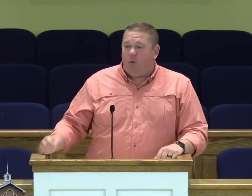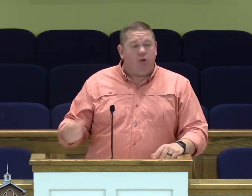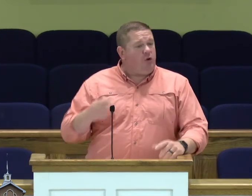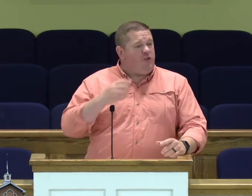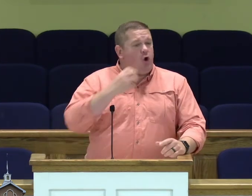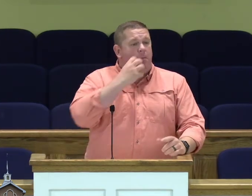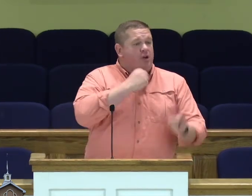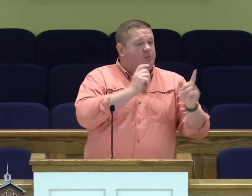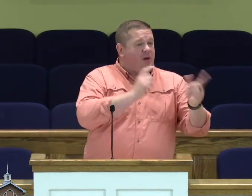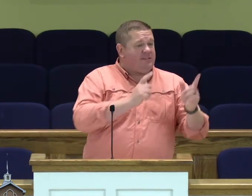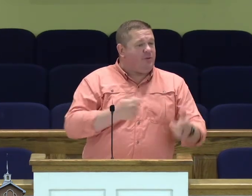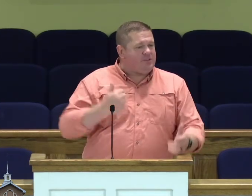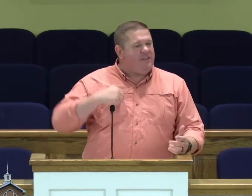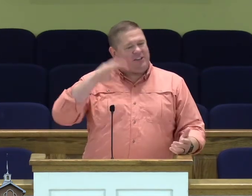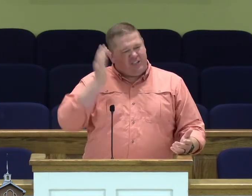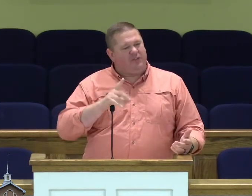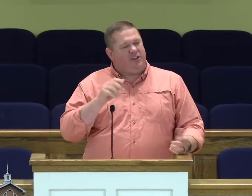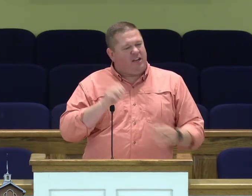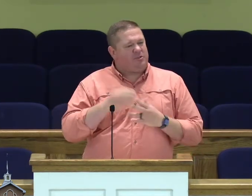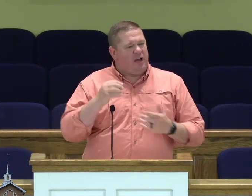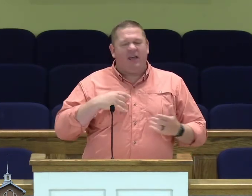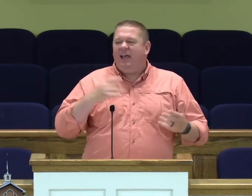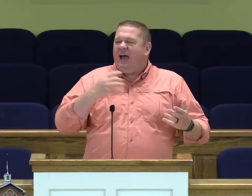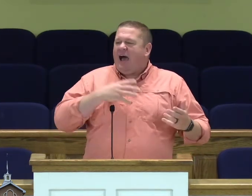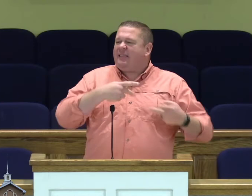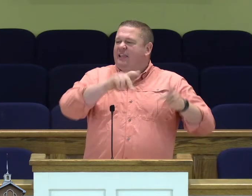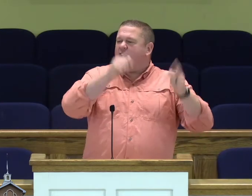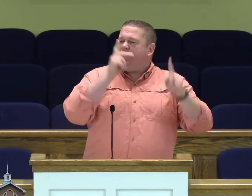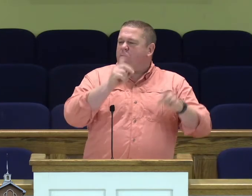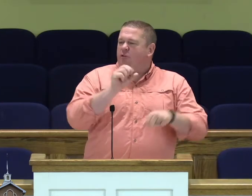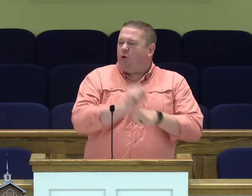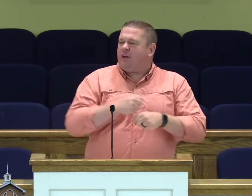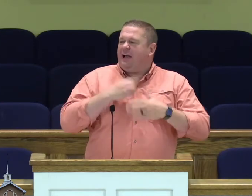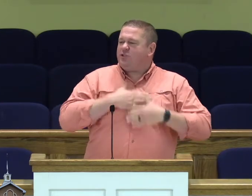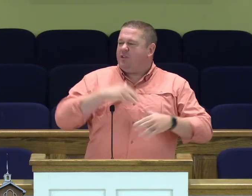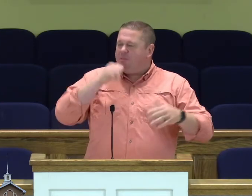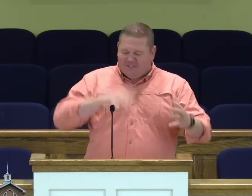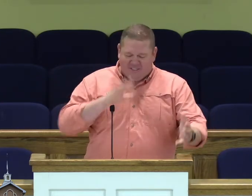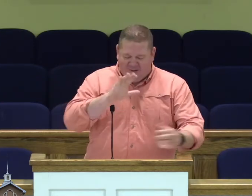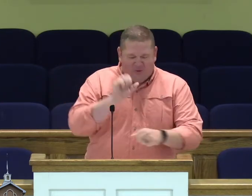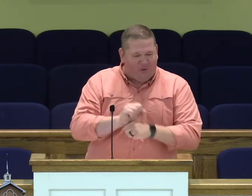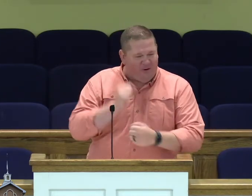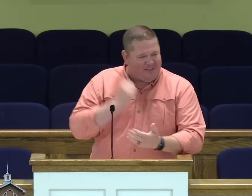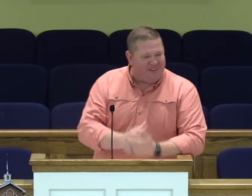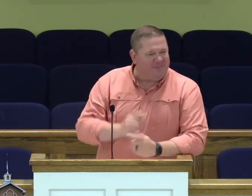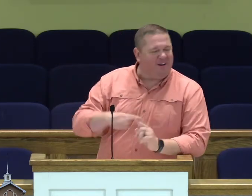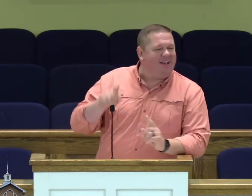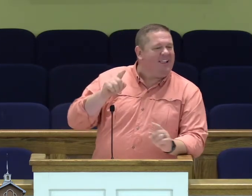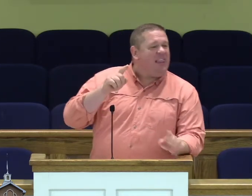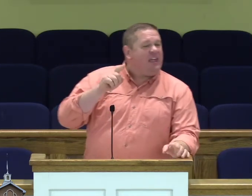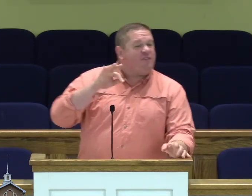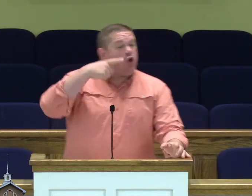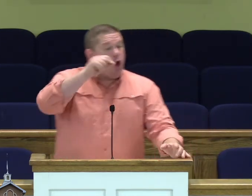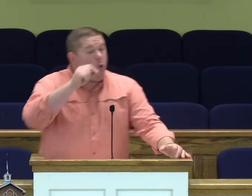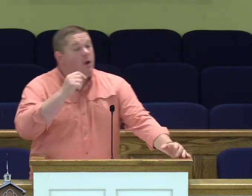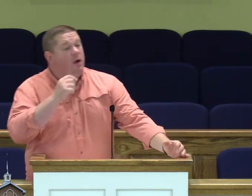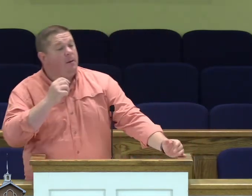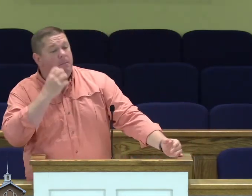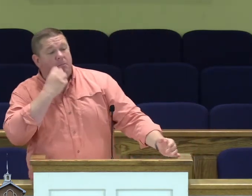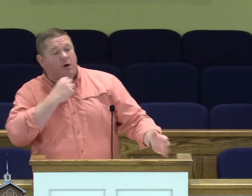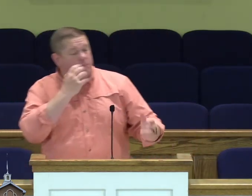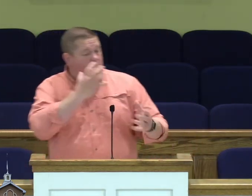But if you go mushroom hunting, which I've actually never done in Missouri, I like to let other people do the work, and I enjoy the blessings of their work, amen. But if you go